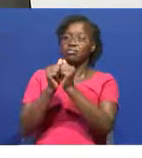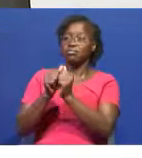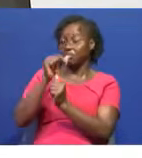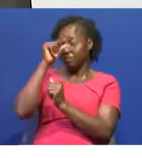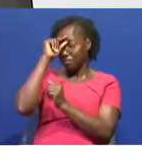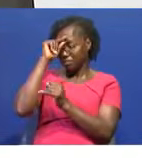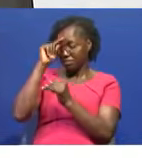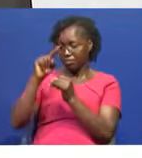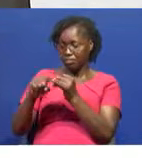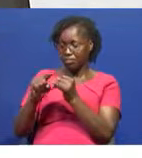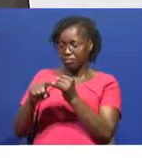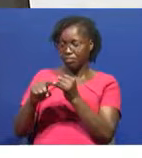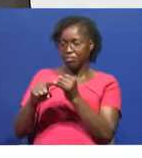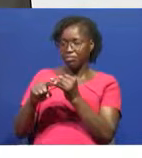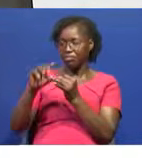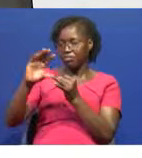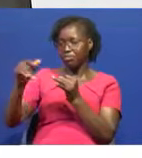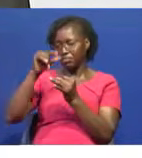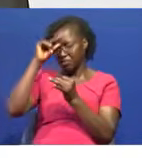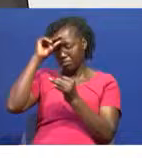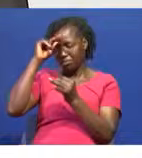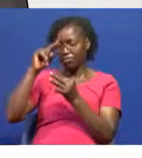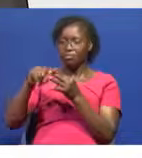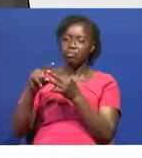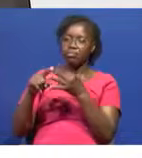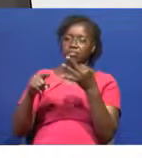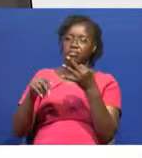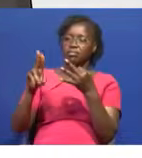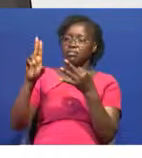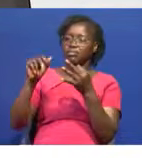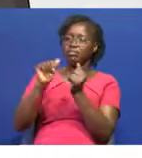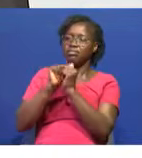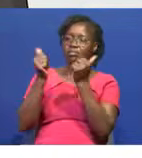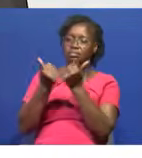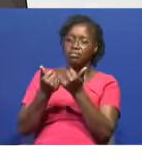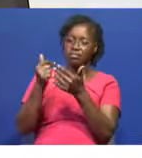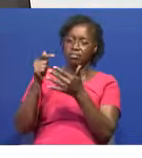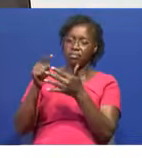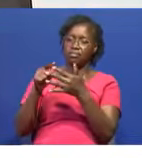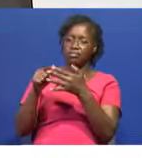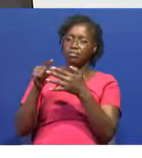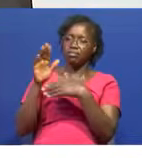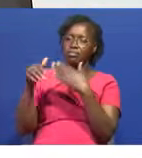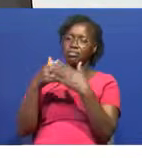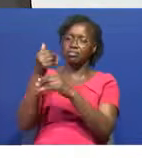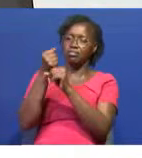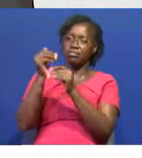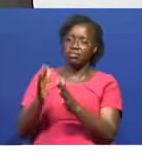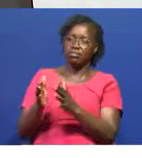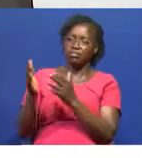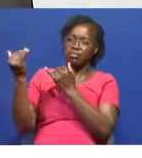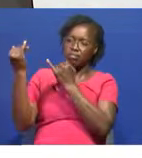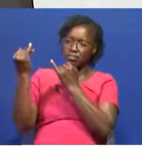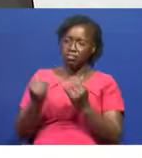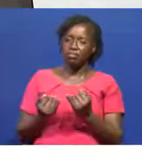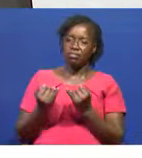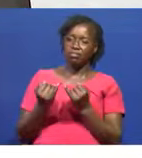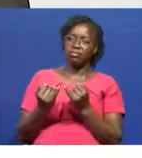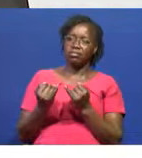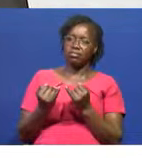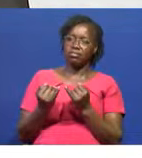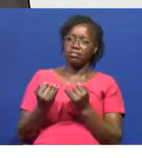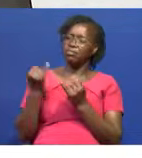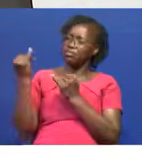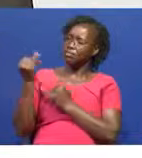government, the national government, the county government, UN agencies, all stakeholders. We invite them to these ones. Okay. We